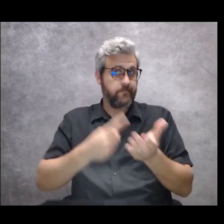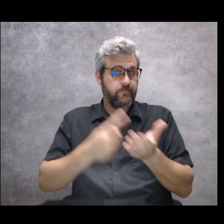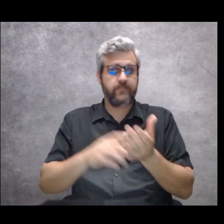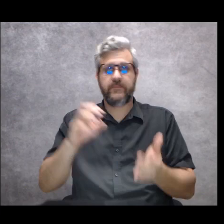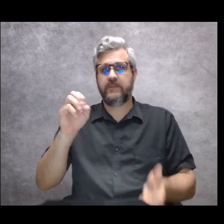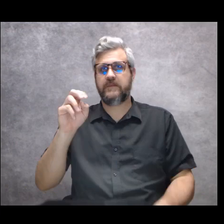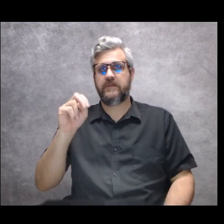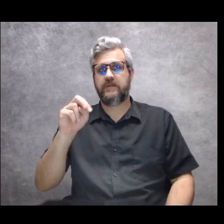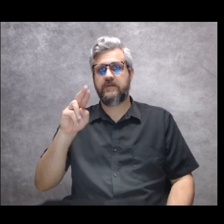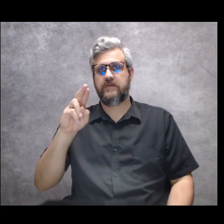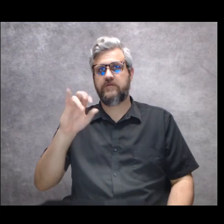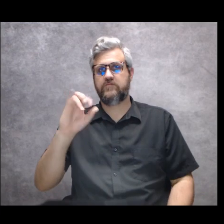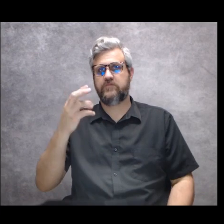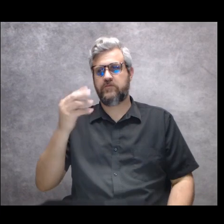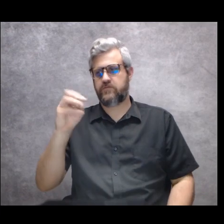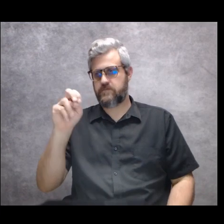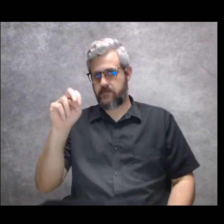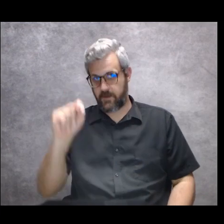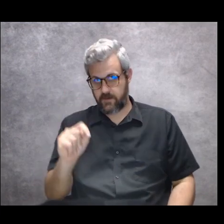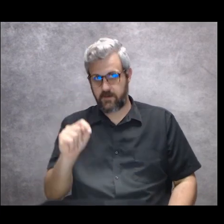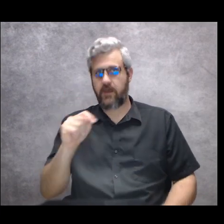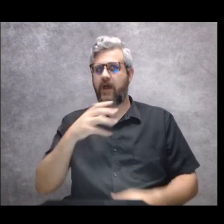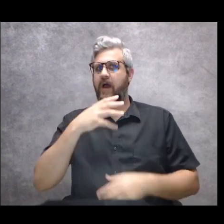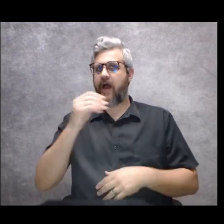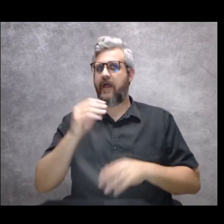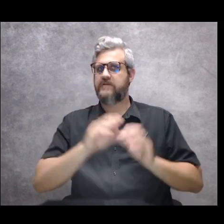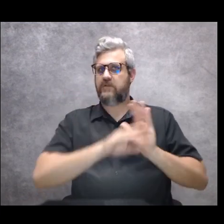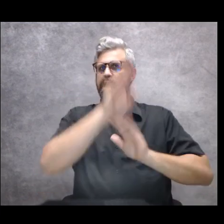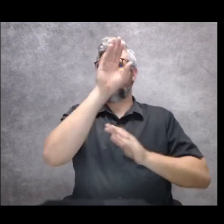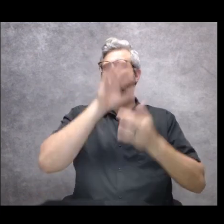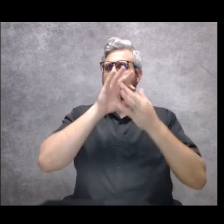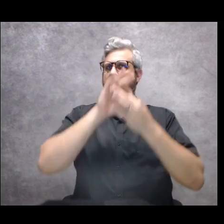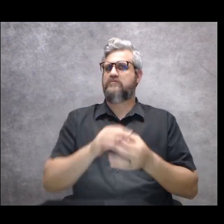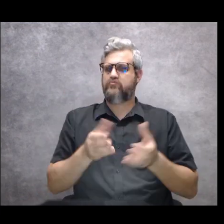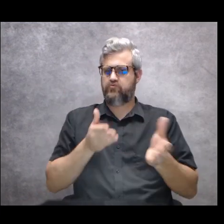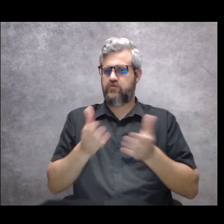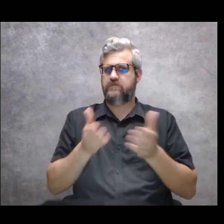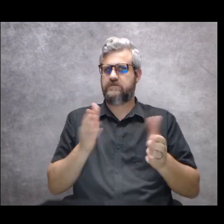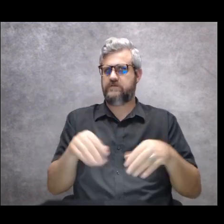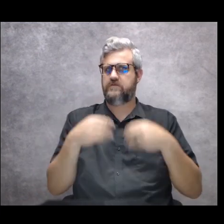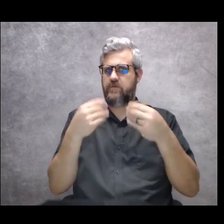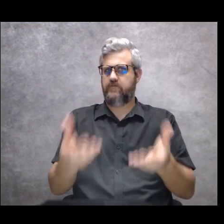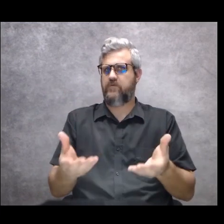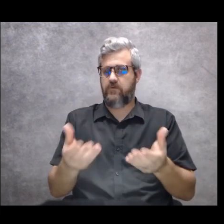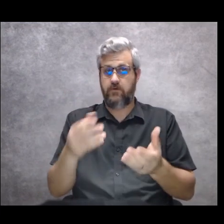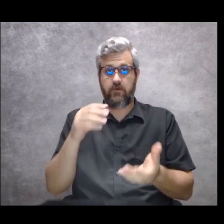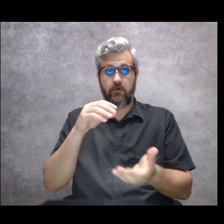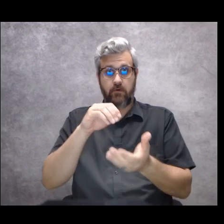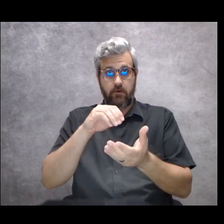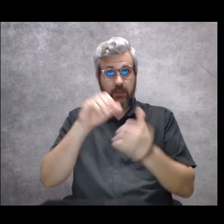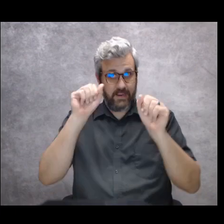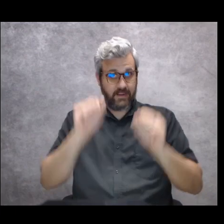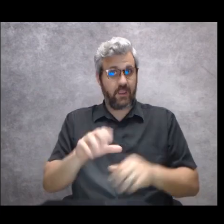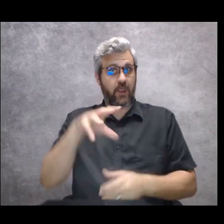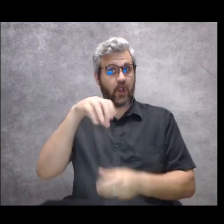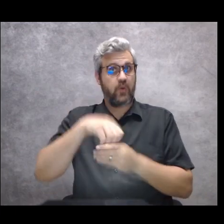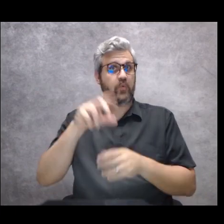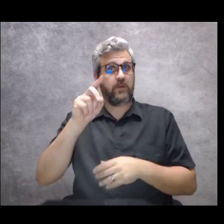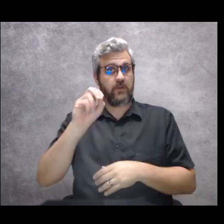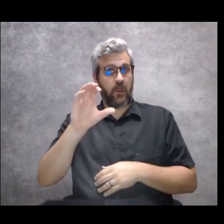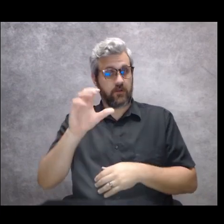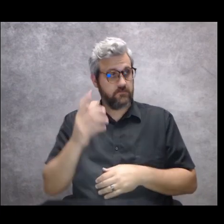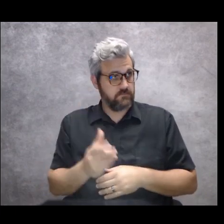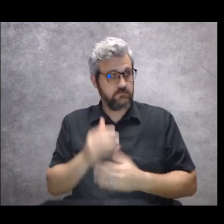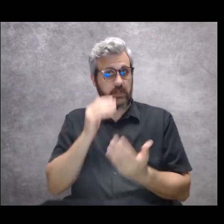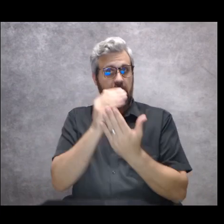the services that are being offered. Documentation could include lesson plans and meeting minutes.